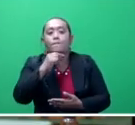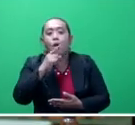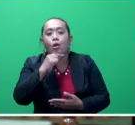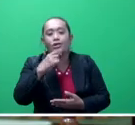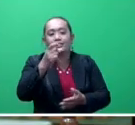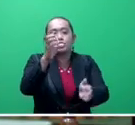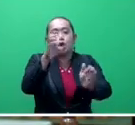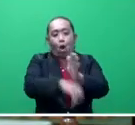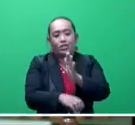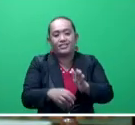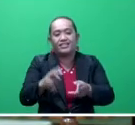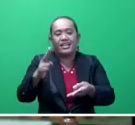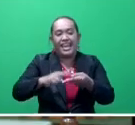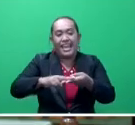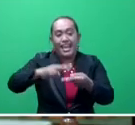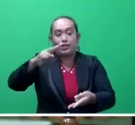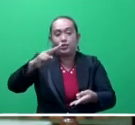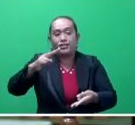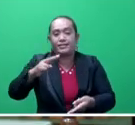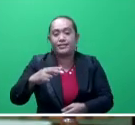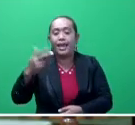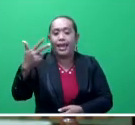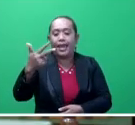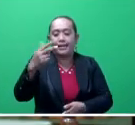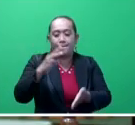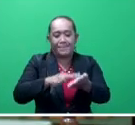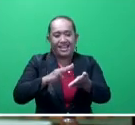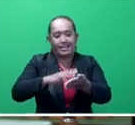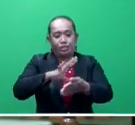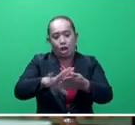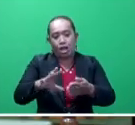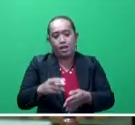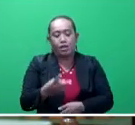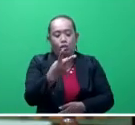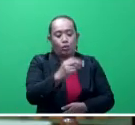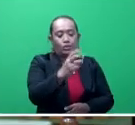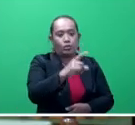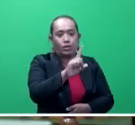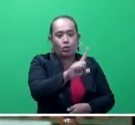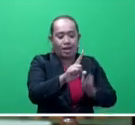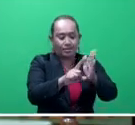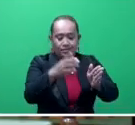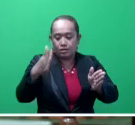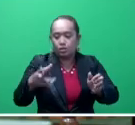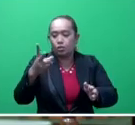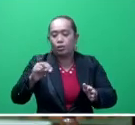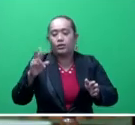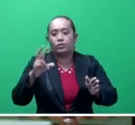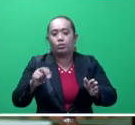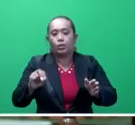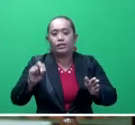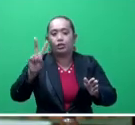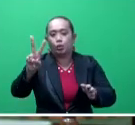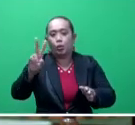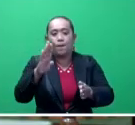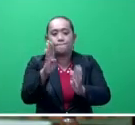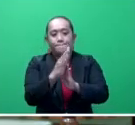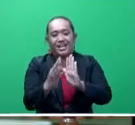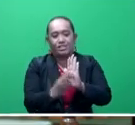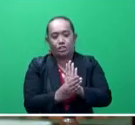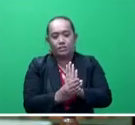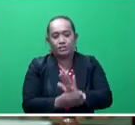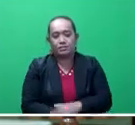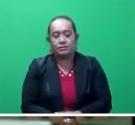with a total funding of $8 million in the 2021-2022 budget, and additional funding of $8 million in the following